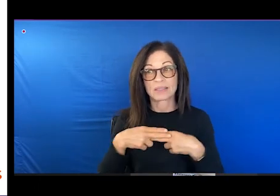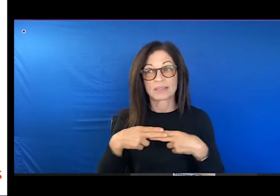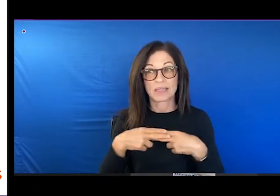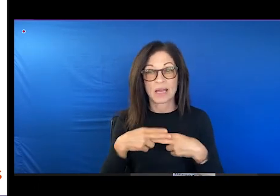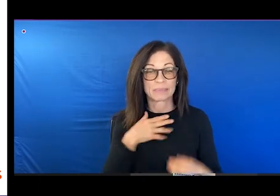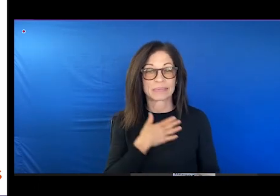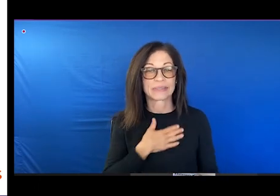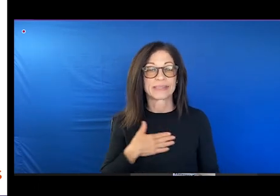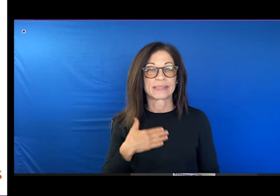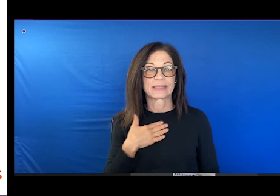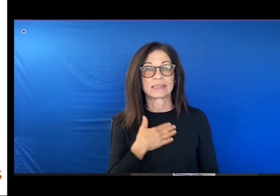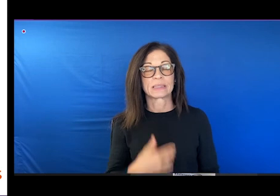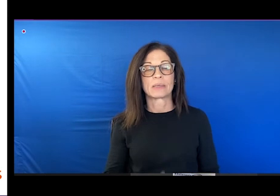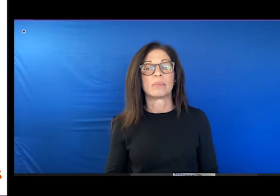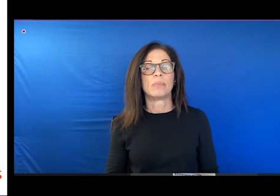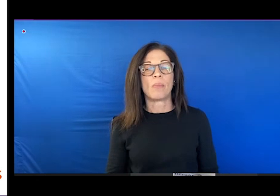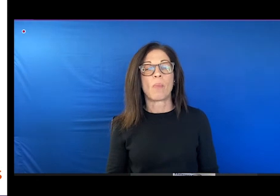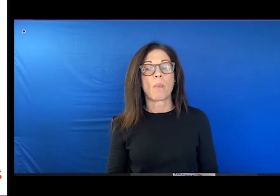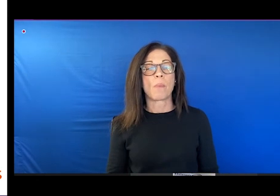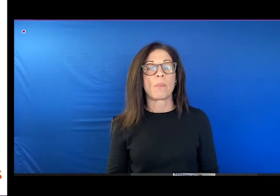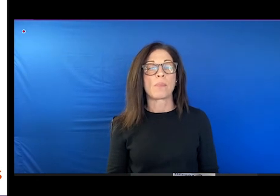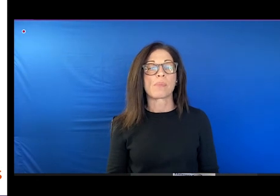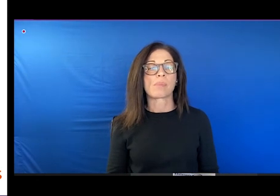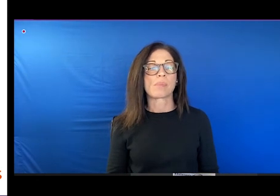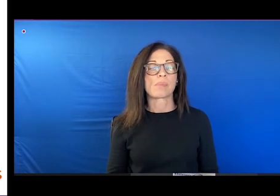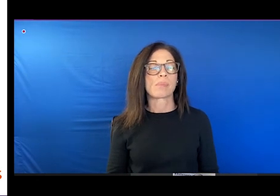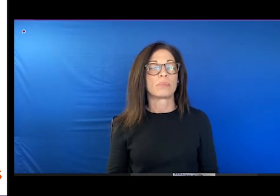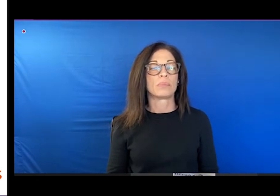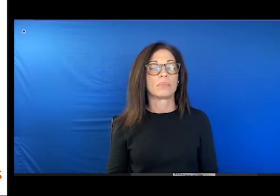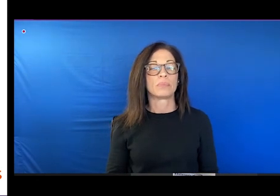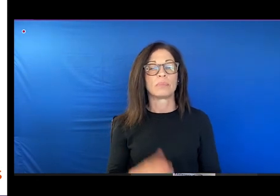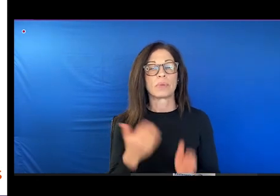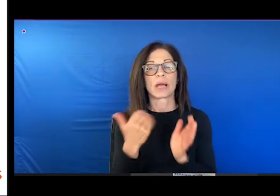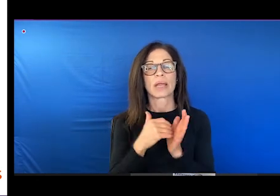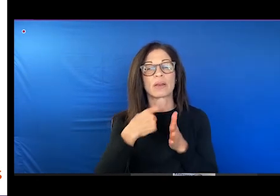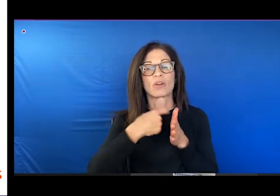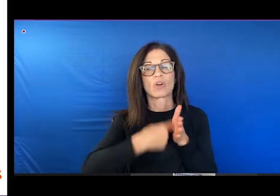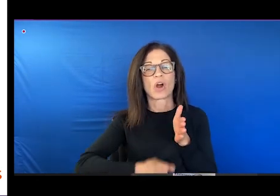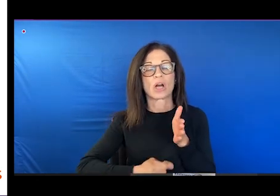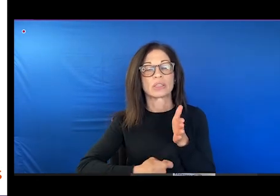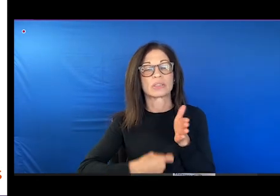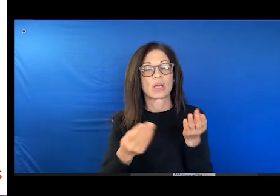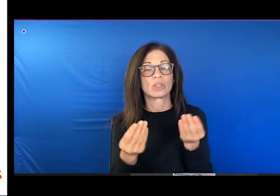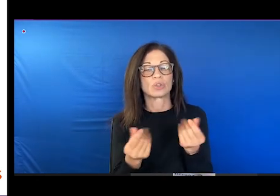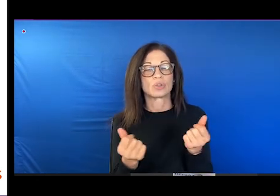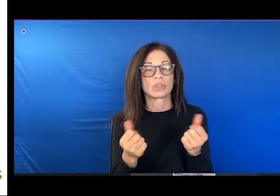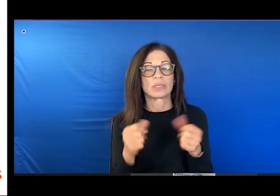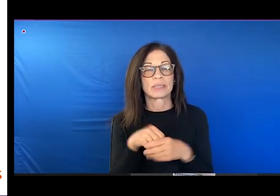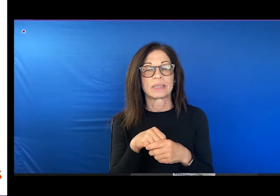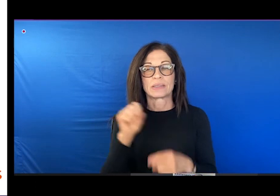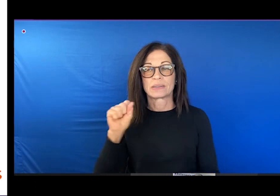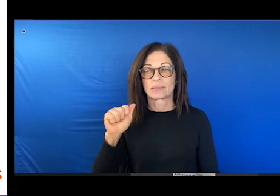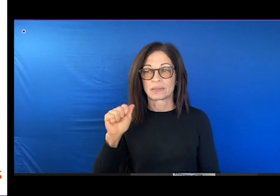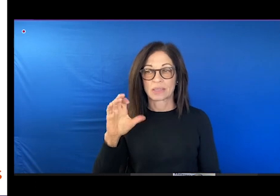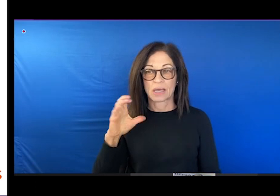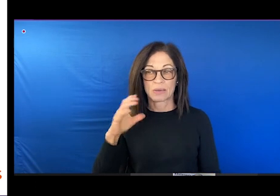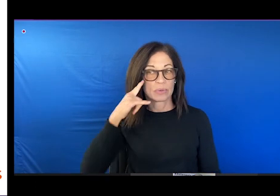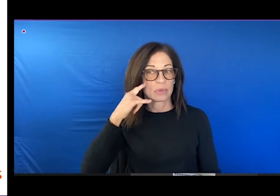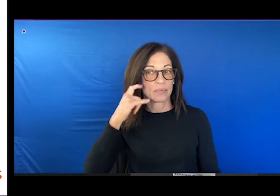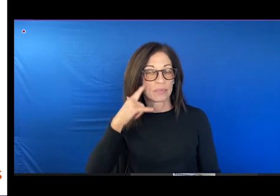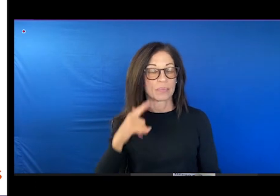cost. The next slide, please. Is again a cost solution in